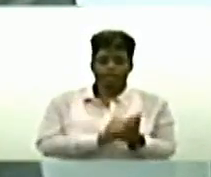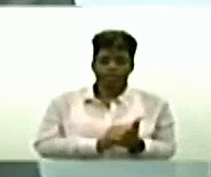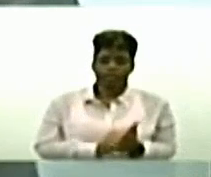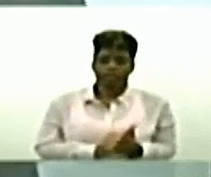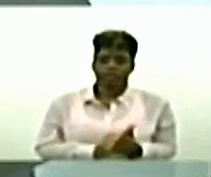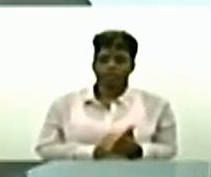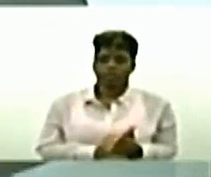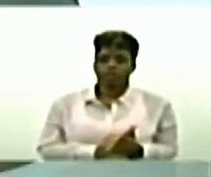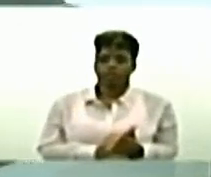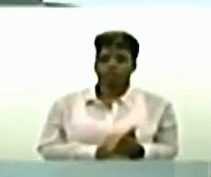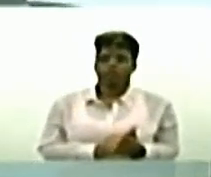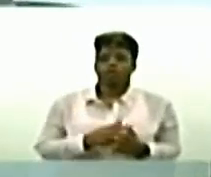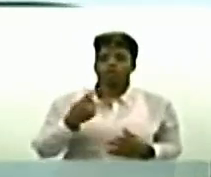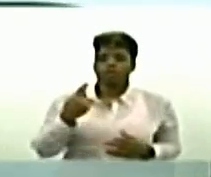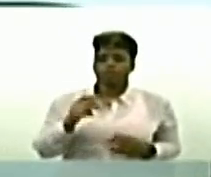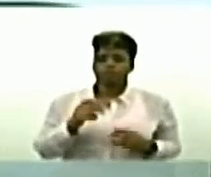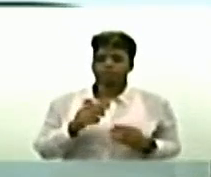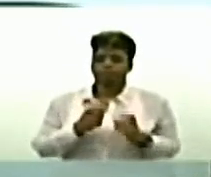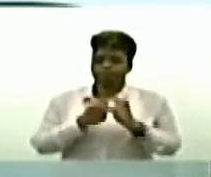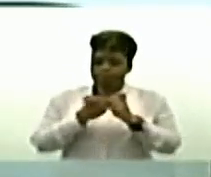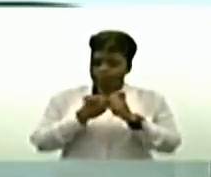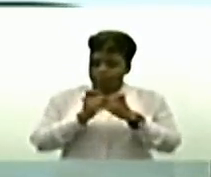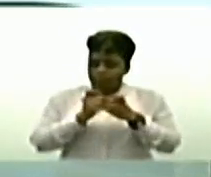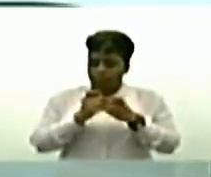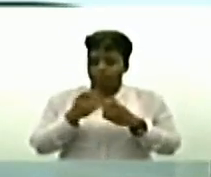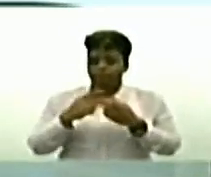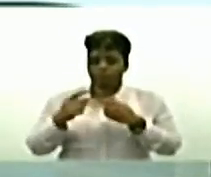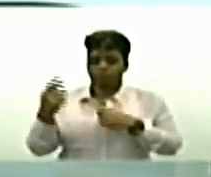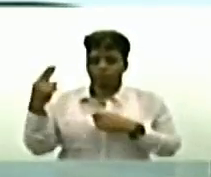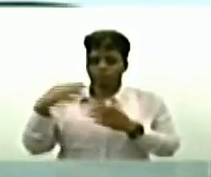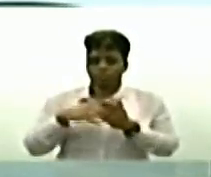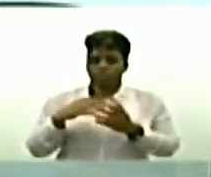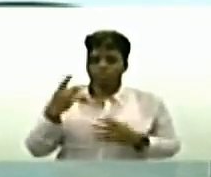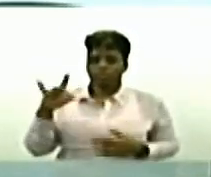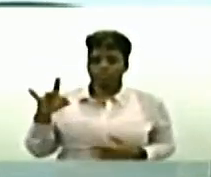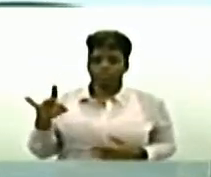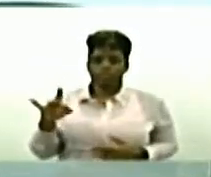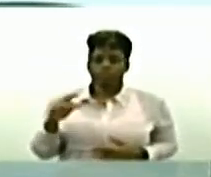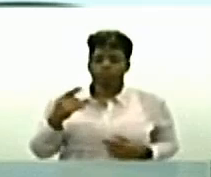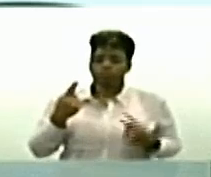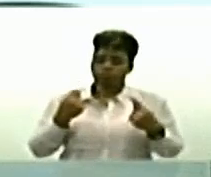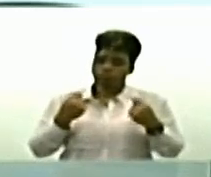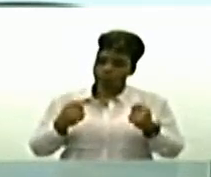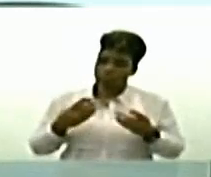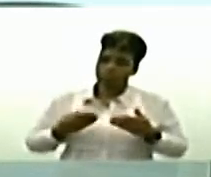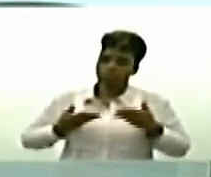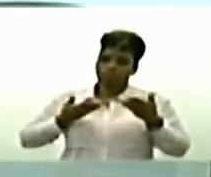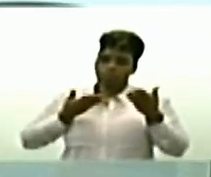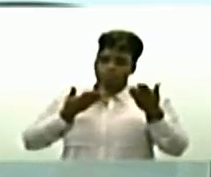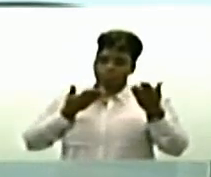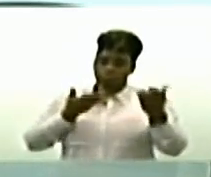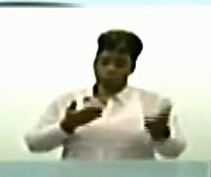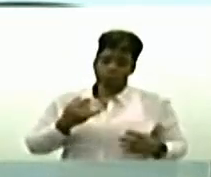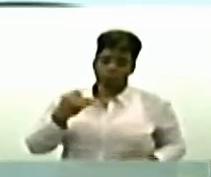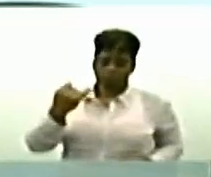The amendment of 2018, Mr. President, seeks to introduce a new